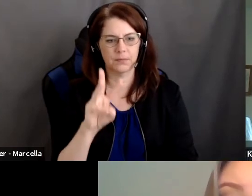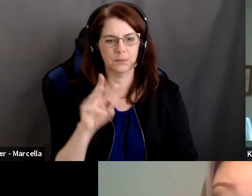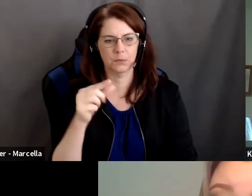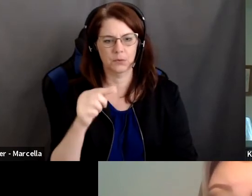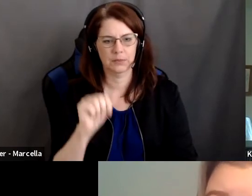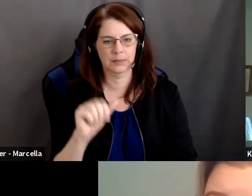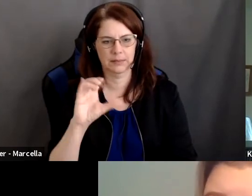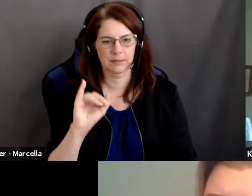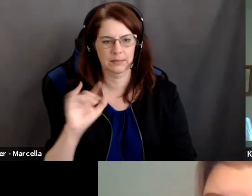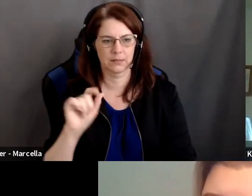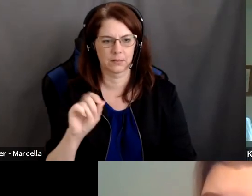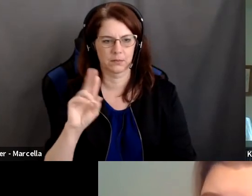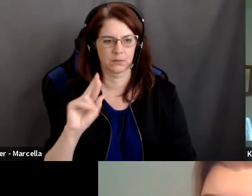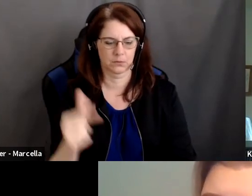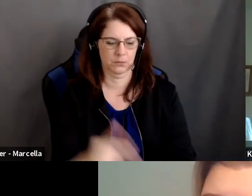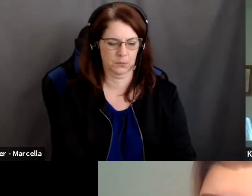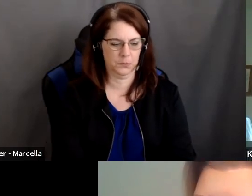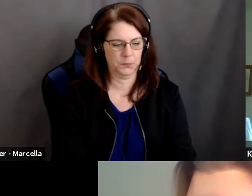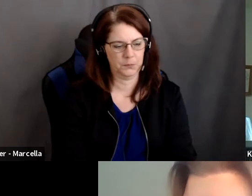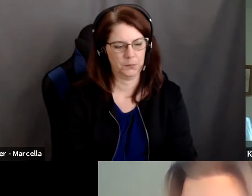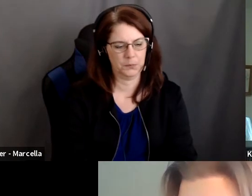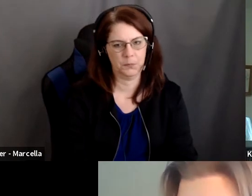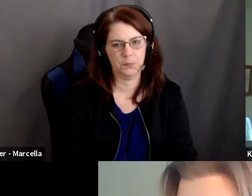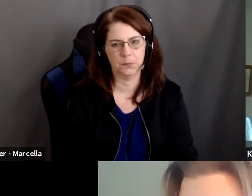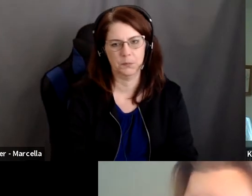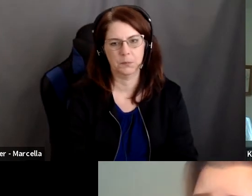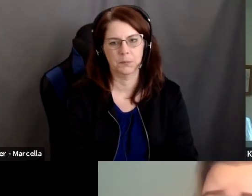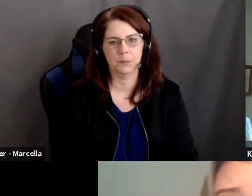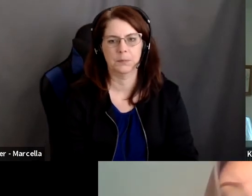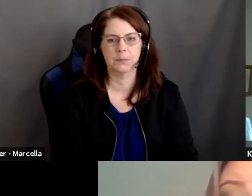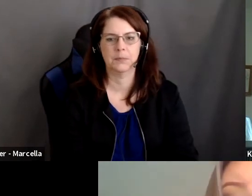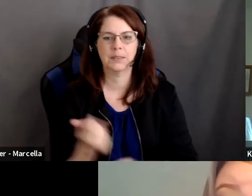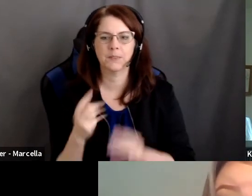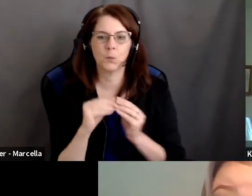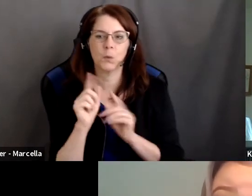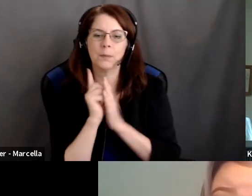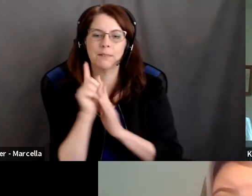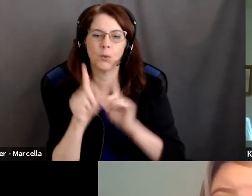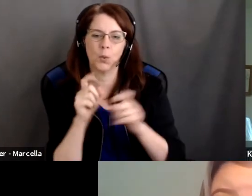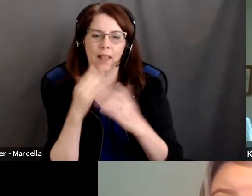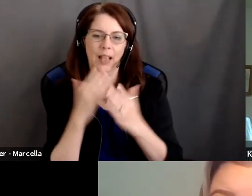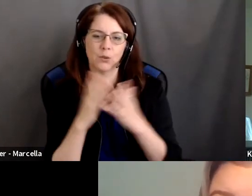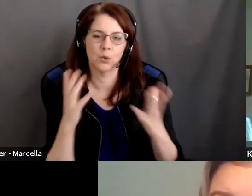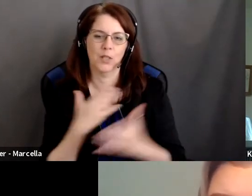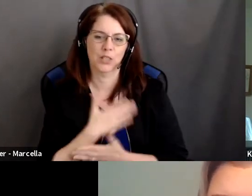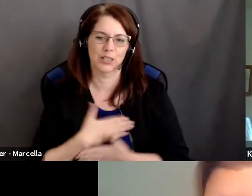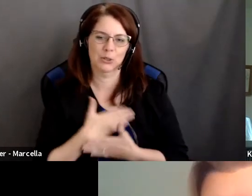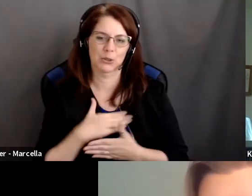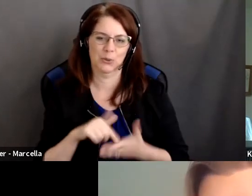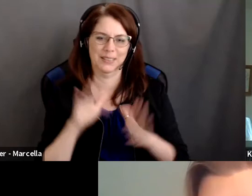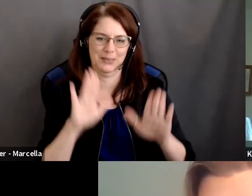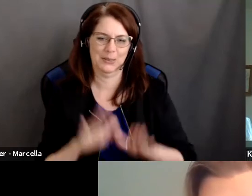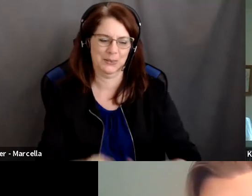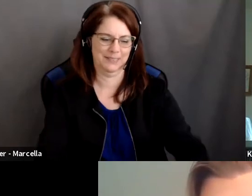kbaker@nwgacil.org. And I'm going to stick those in the chat window as well. And I think we have a few more minutes left for questions. Thank you, everyone, so much. I've really enjoyed this. This is